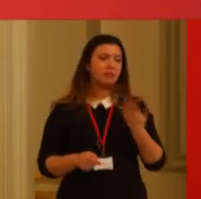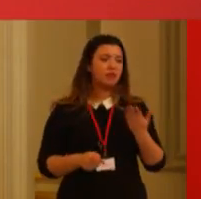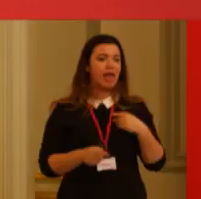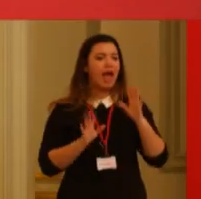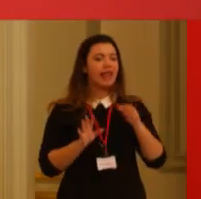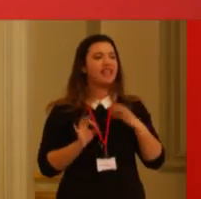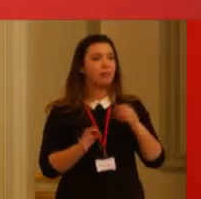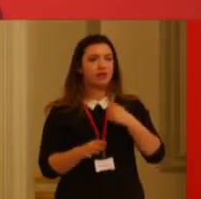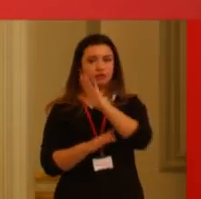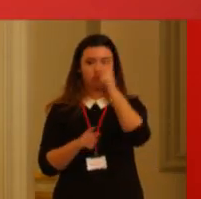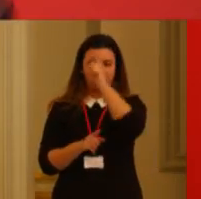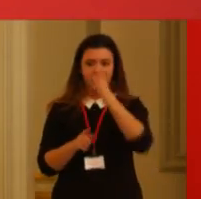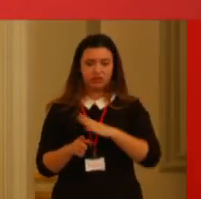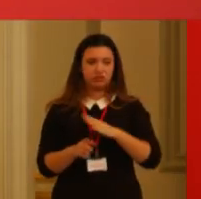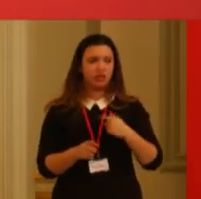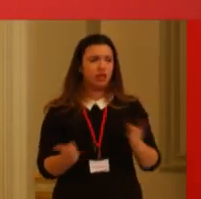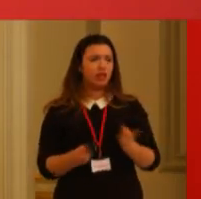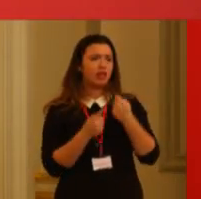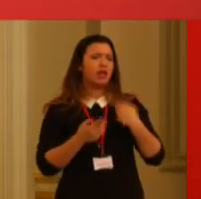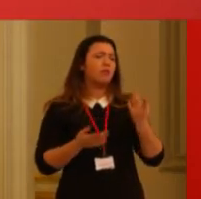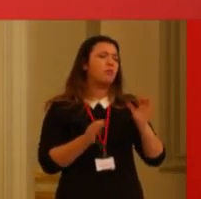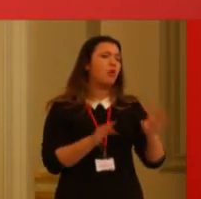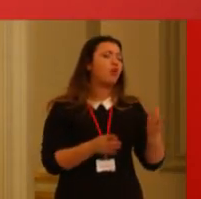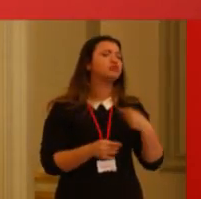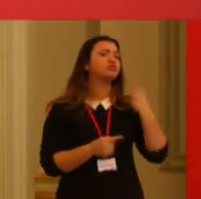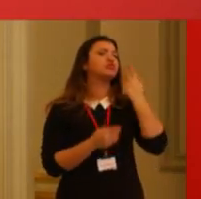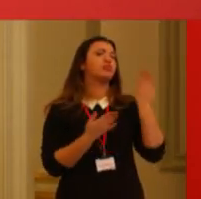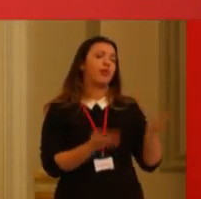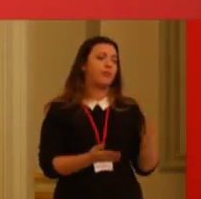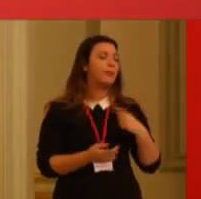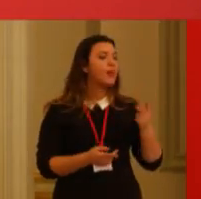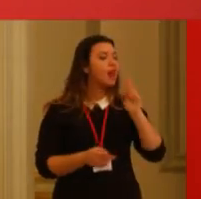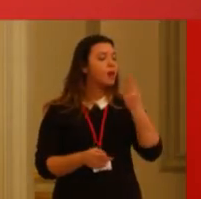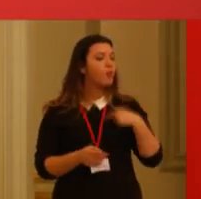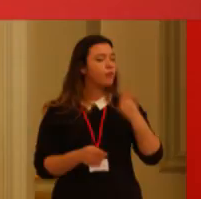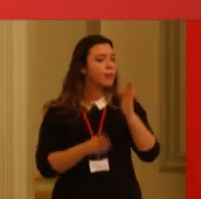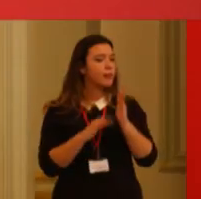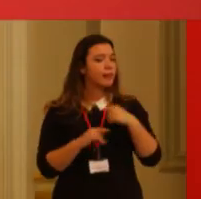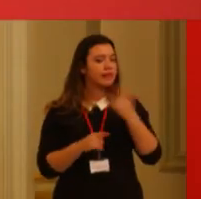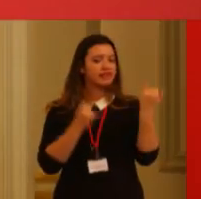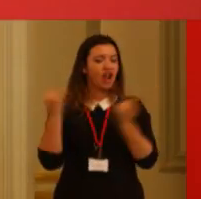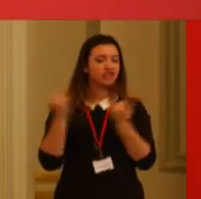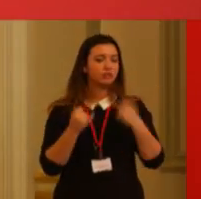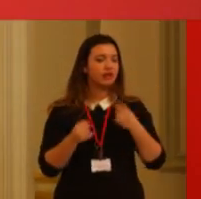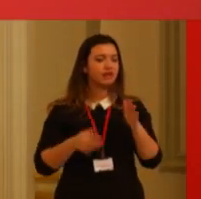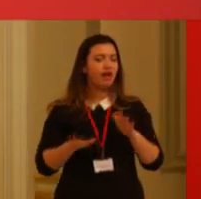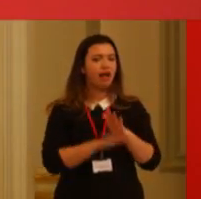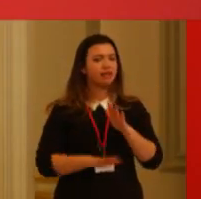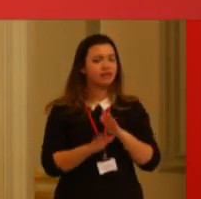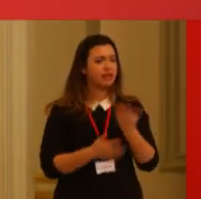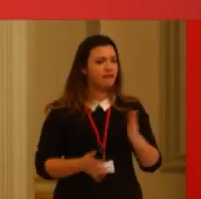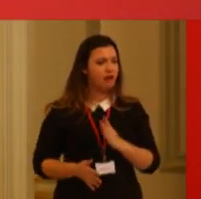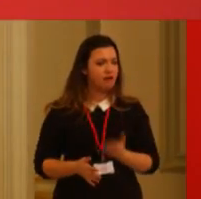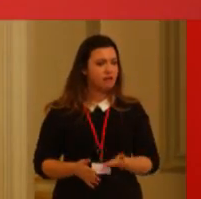why are we still persisting that we need to overhaul vocational schools or schools in general and not somehow